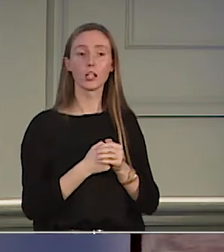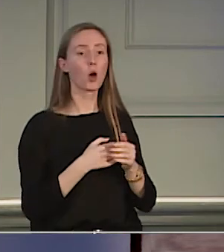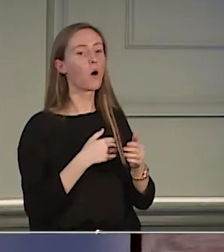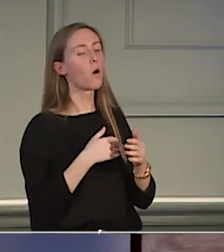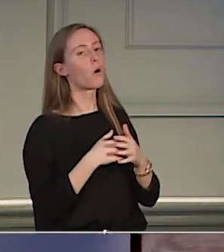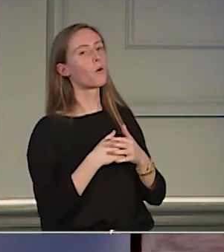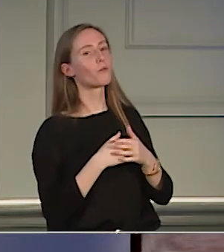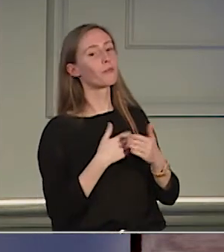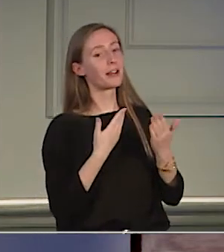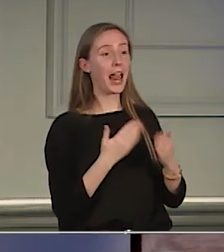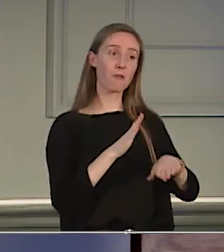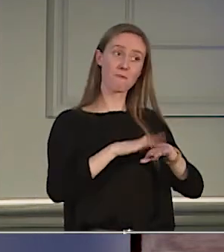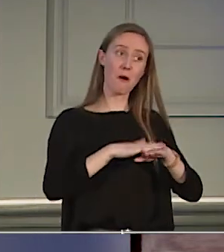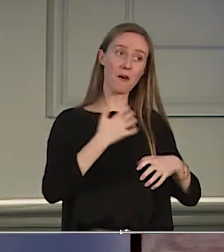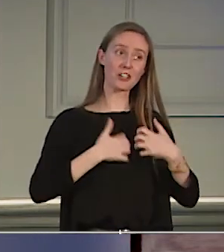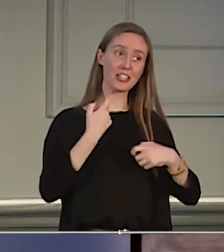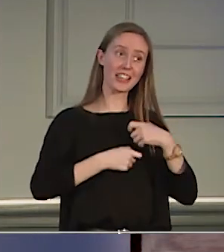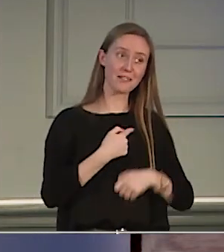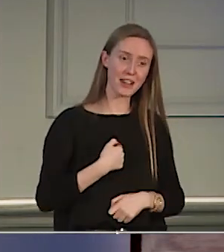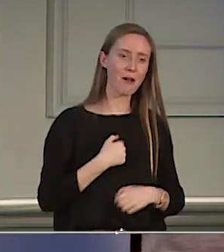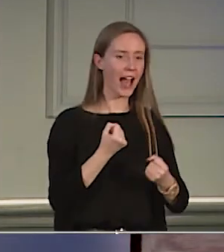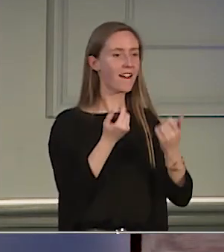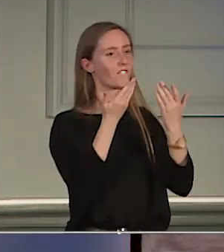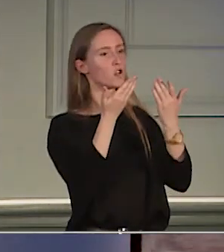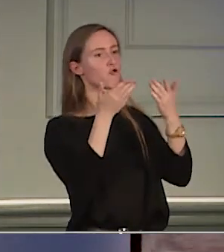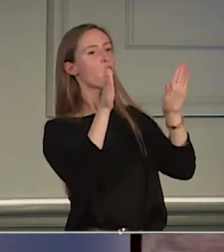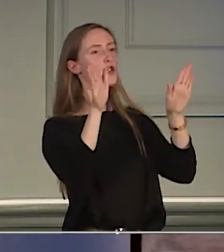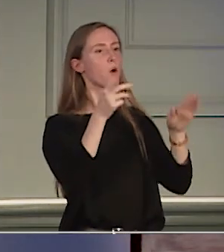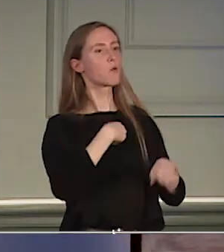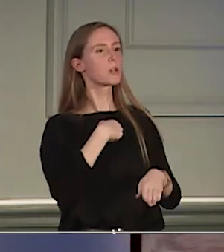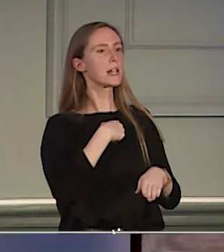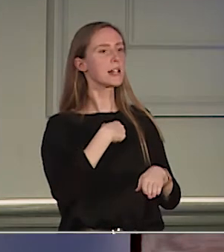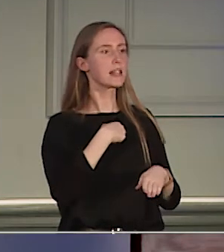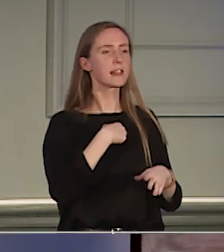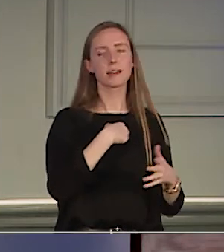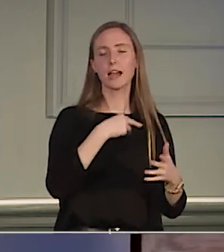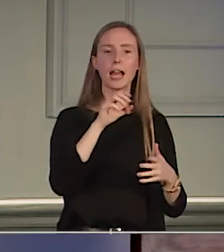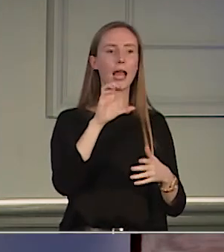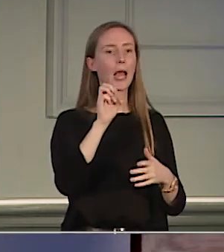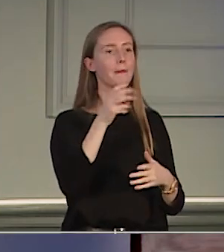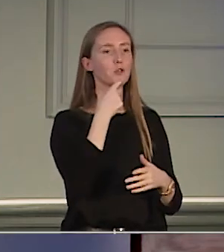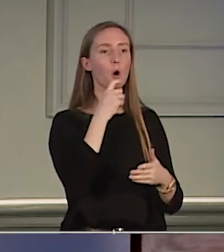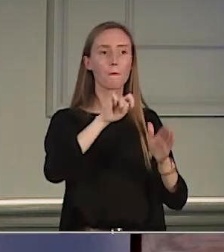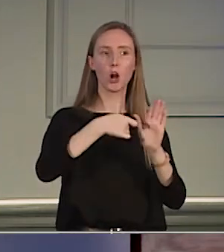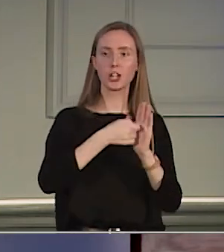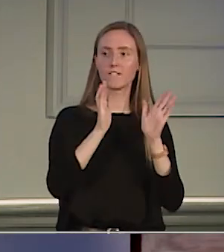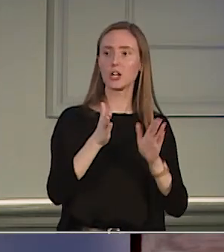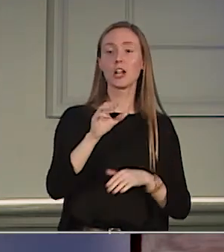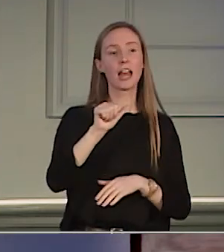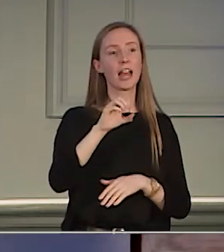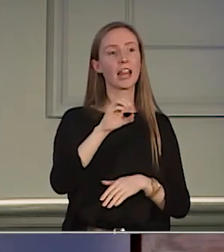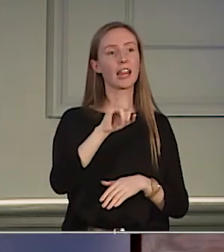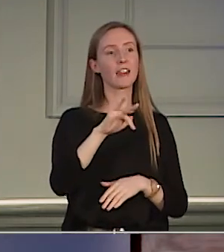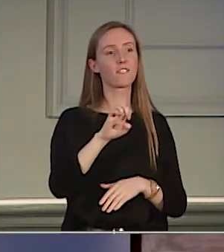than listening to me, we're going to have a live demonstration of the capstone project. So Aoife's going to come now. And Aoife graduated last year.